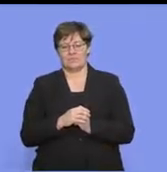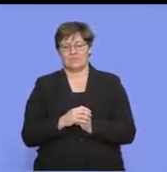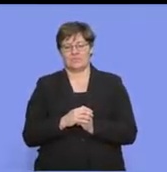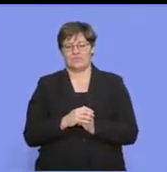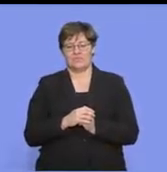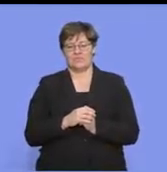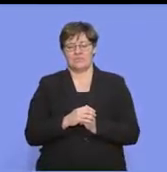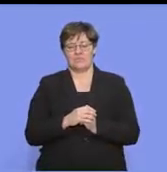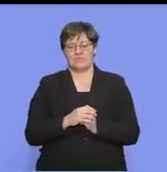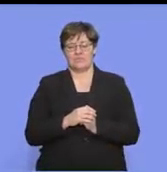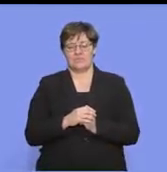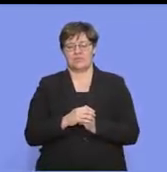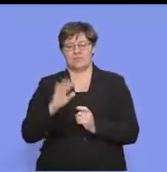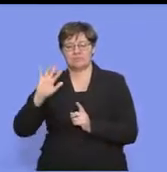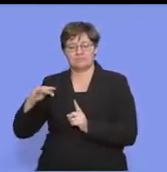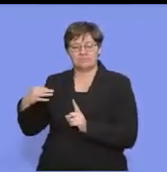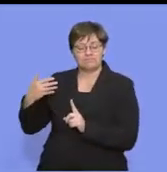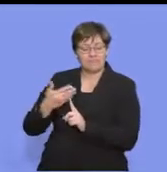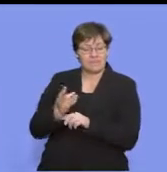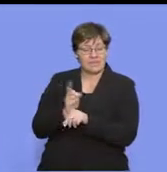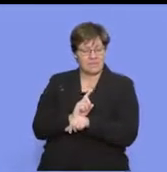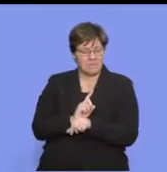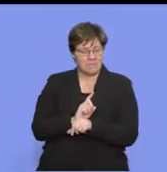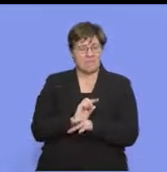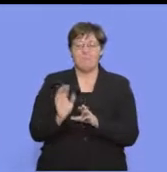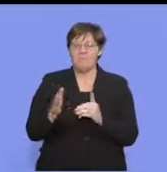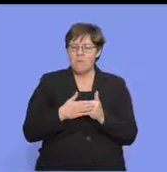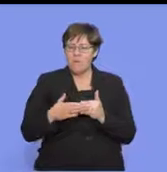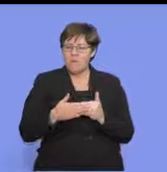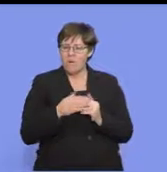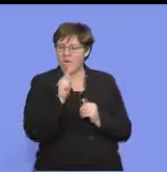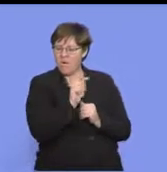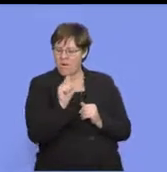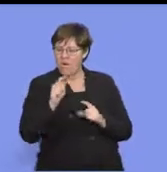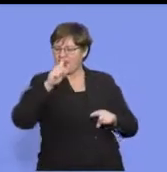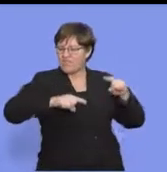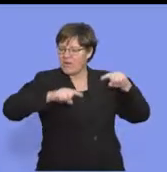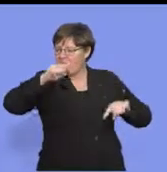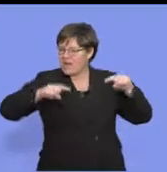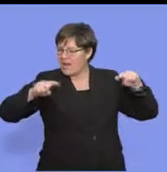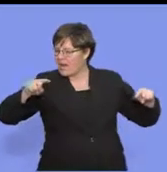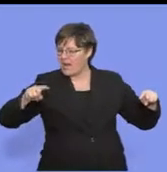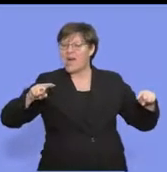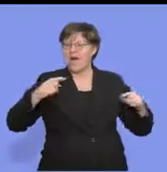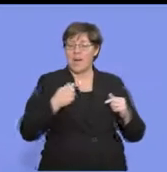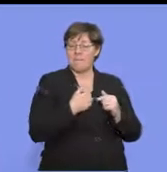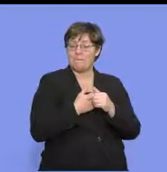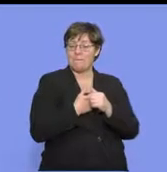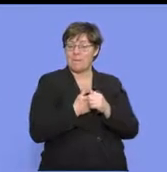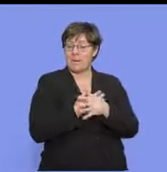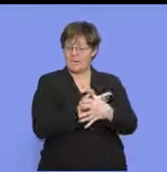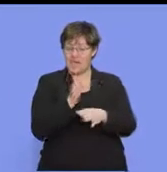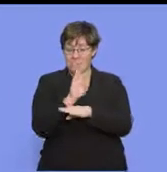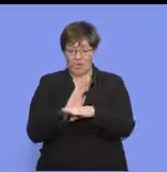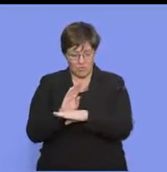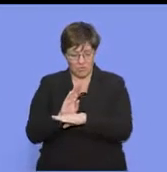So over time, more and more of this variety of butterfly, the brown one,